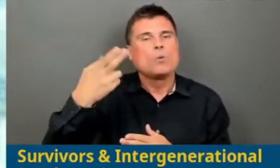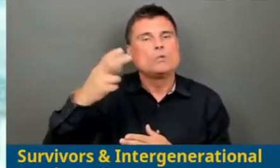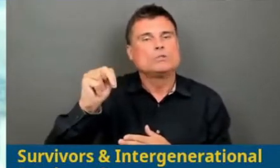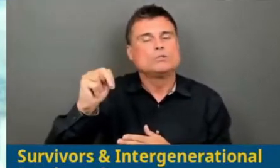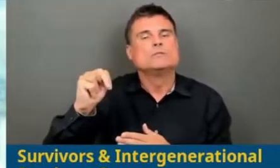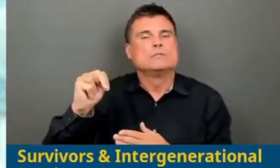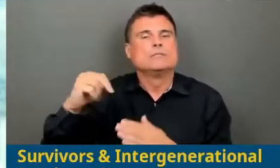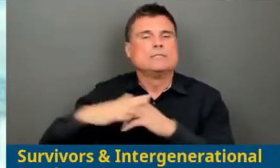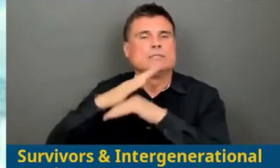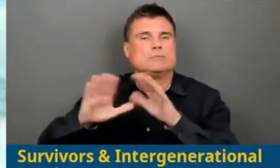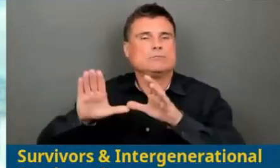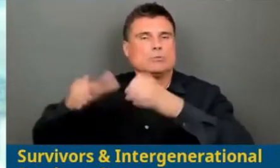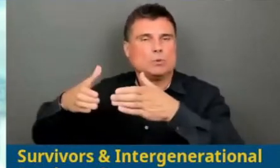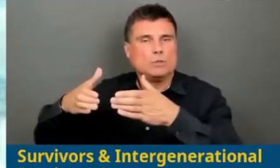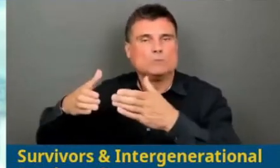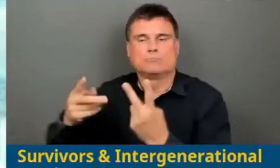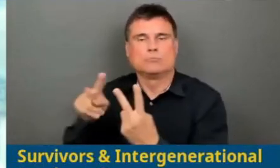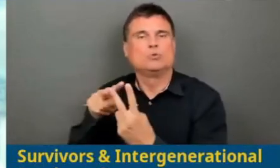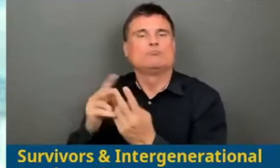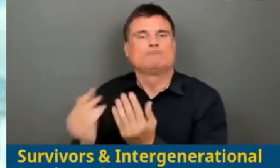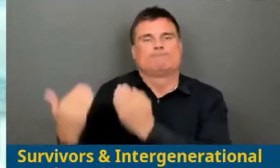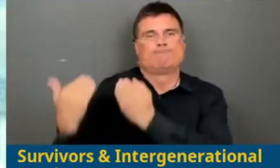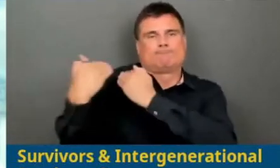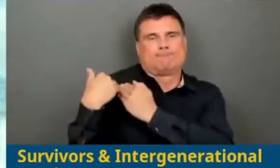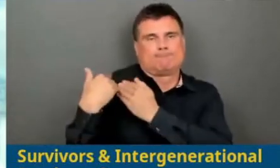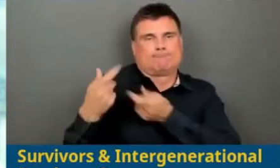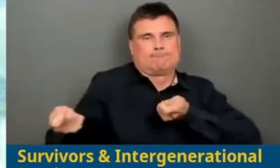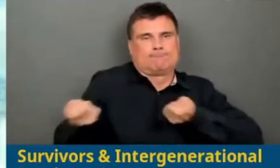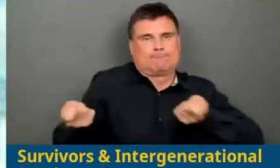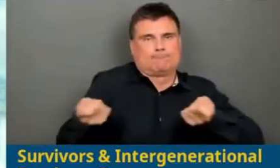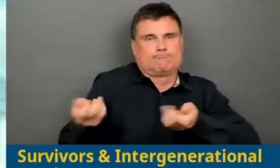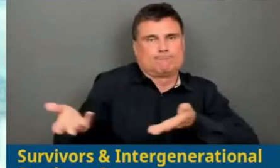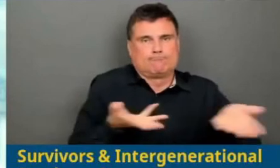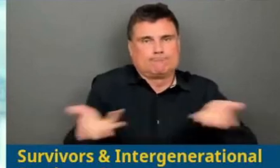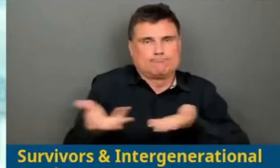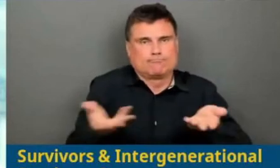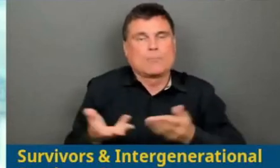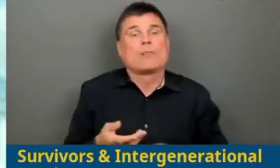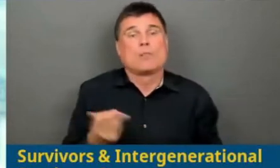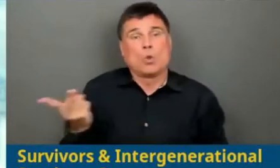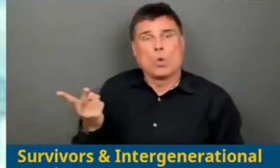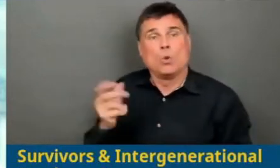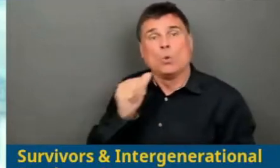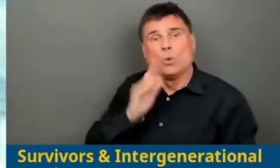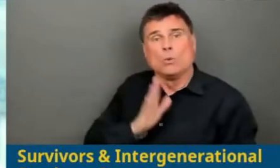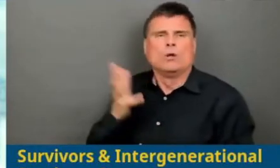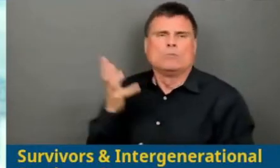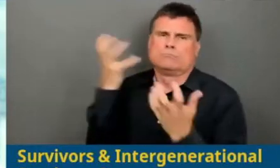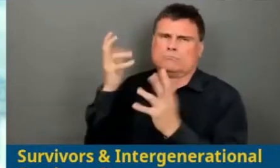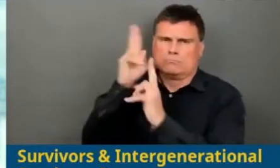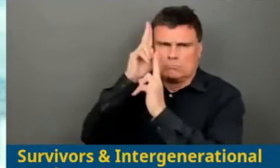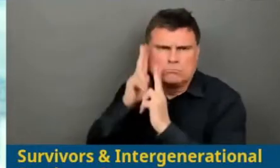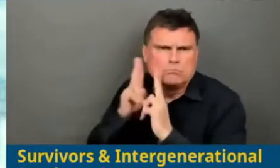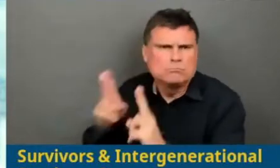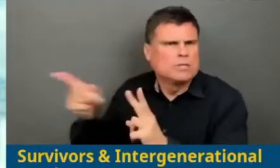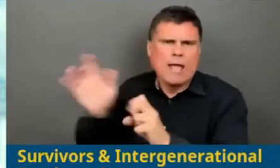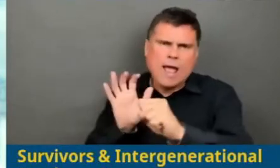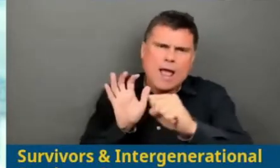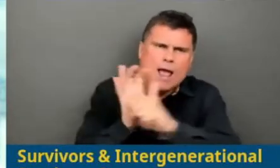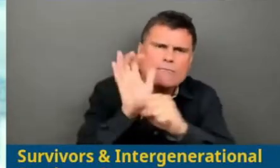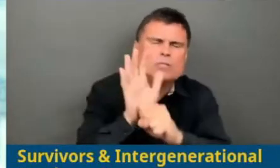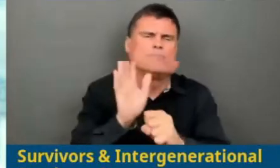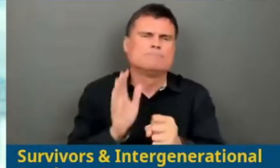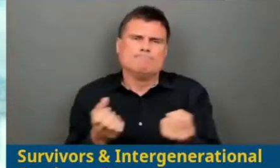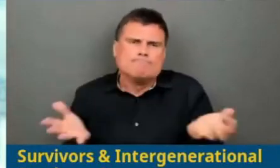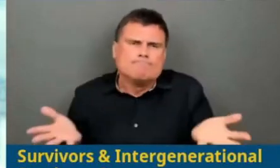Charlene and Lydia are well known and widely respected for their leadership and advocacy. Their experience and knowledge are key